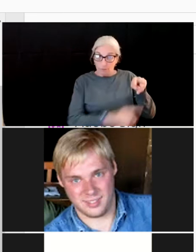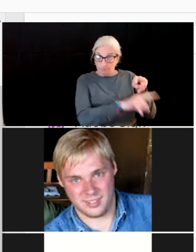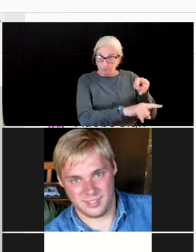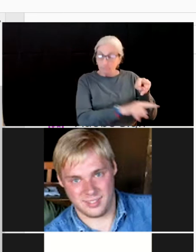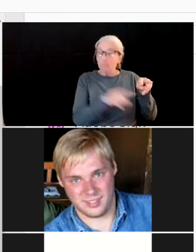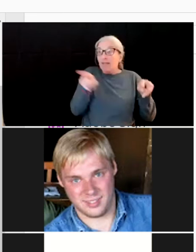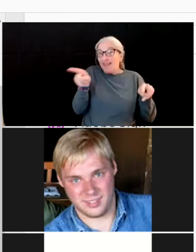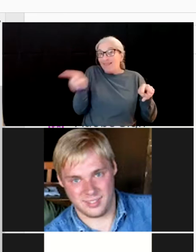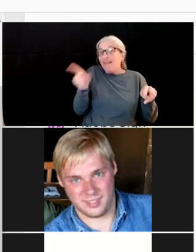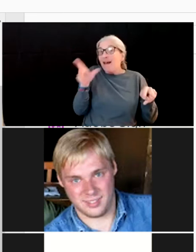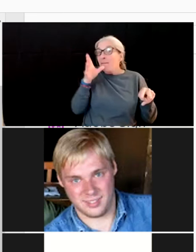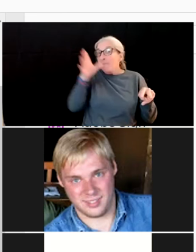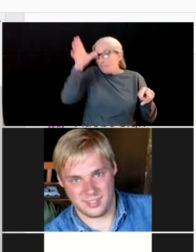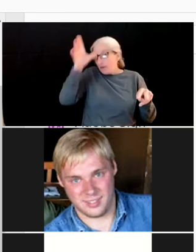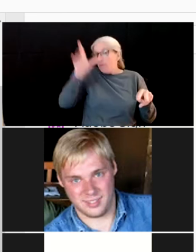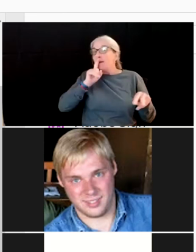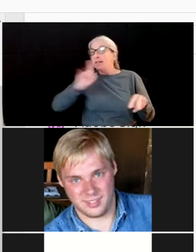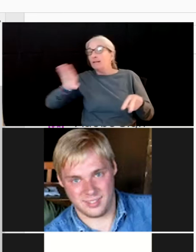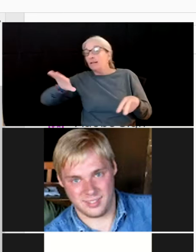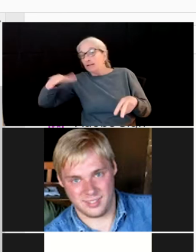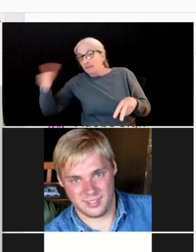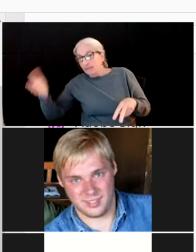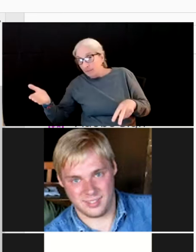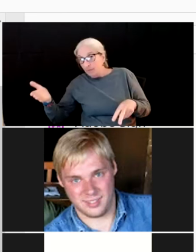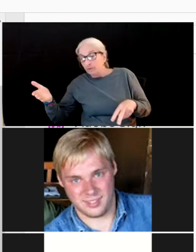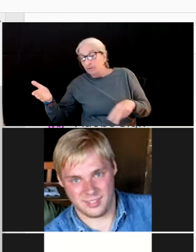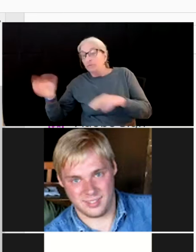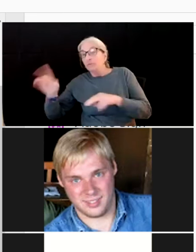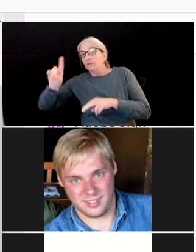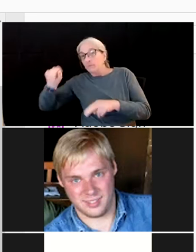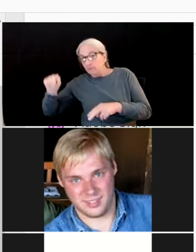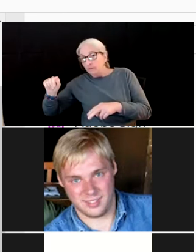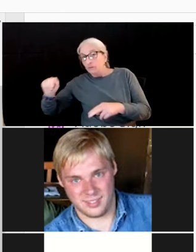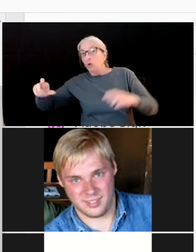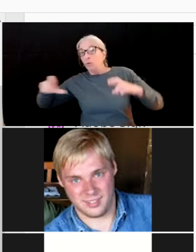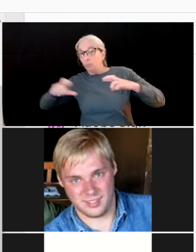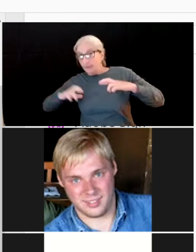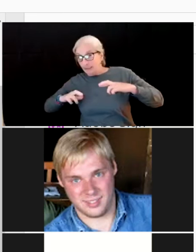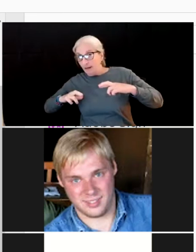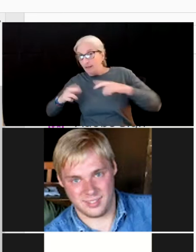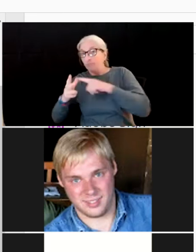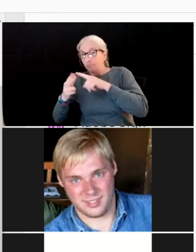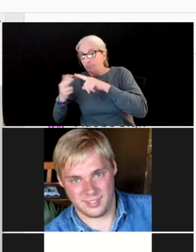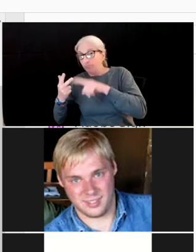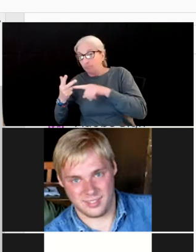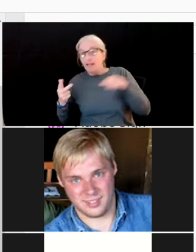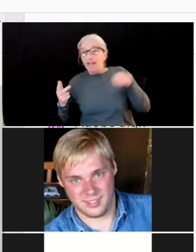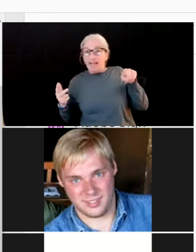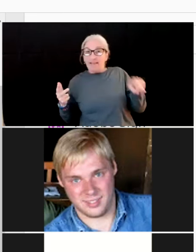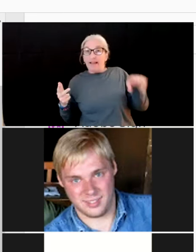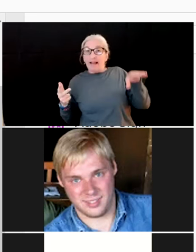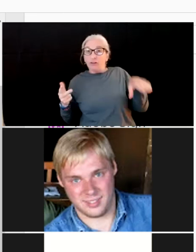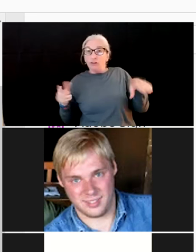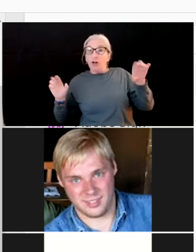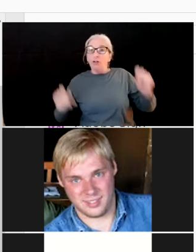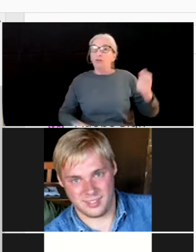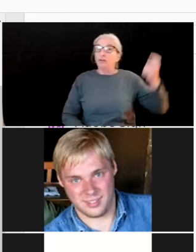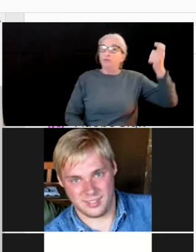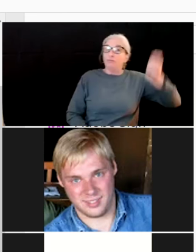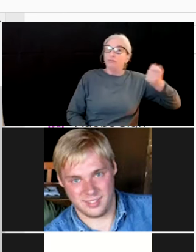disabled, deceased, or retired, that disabled adult child could potentially get up to 75% of the